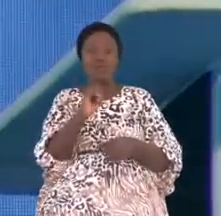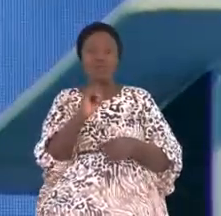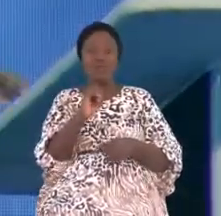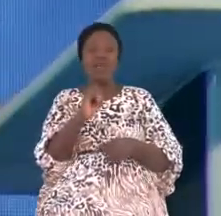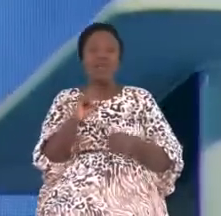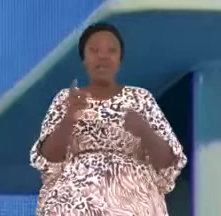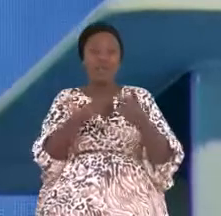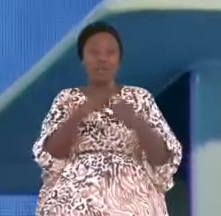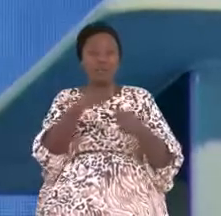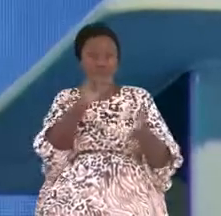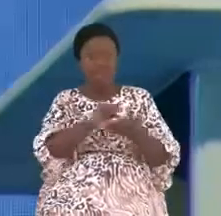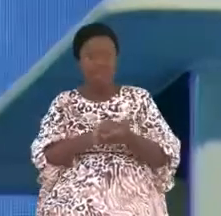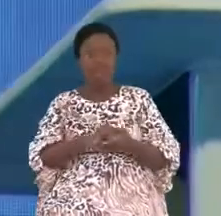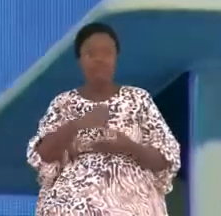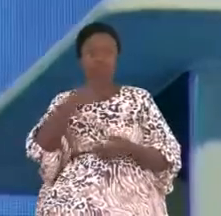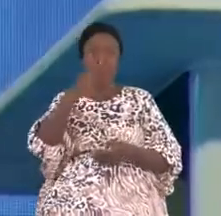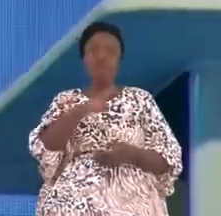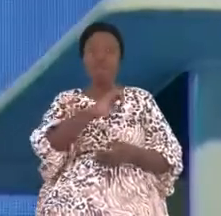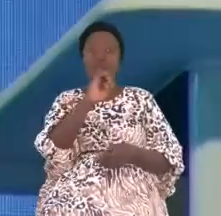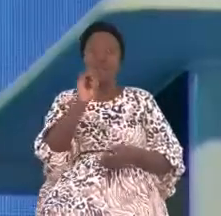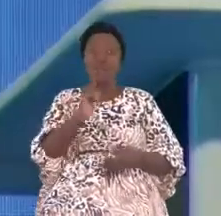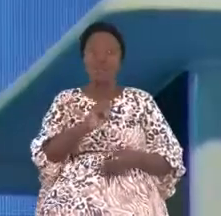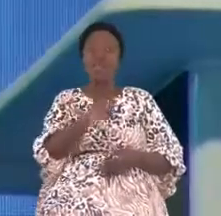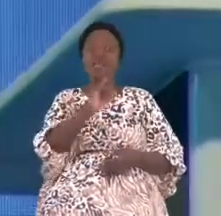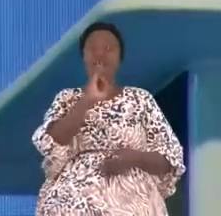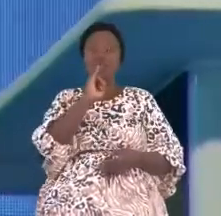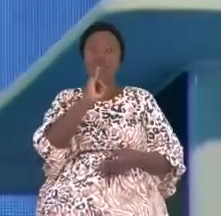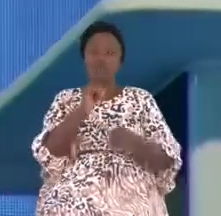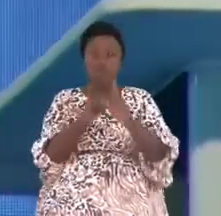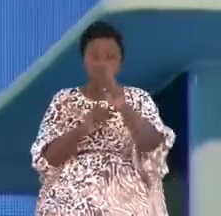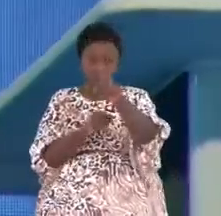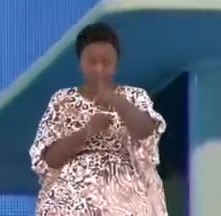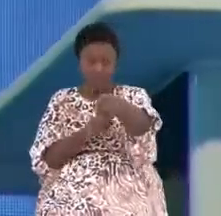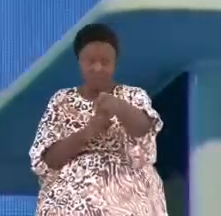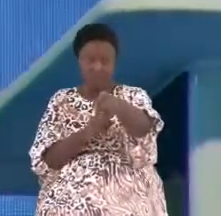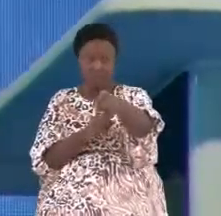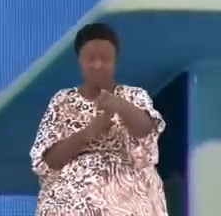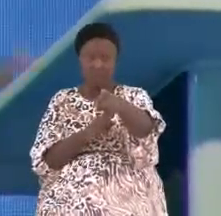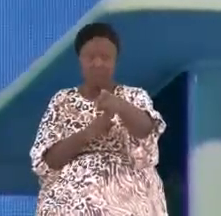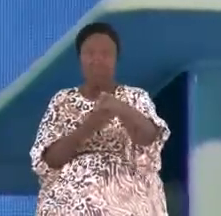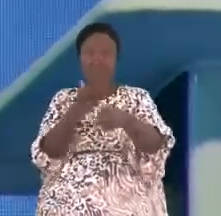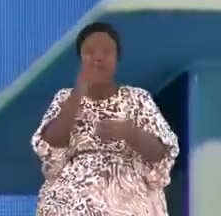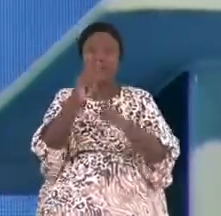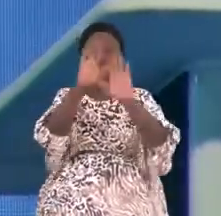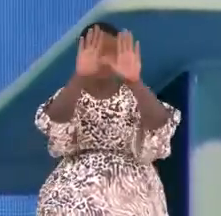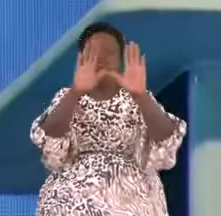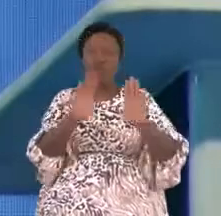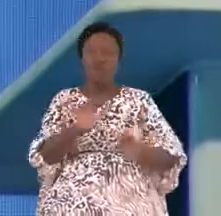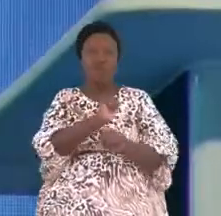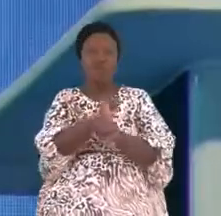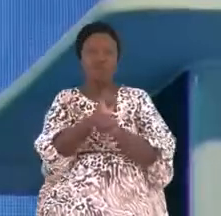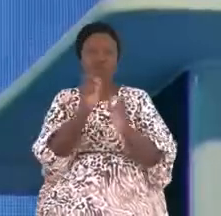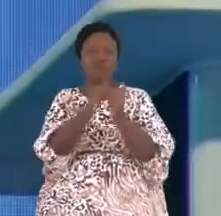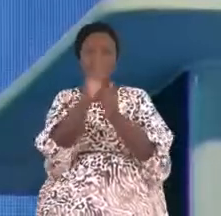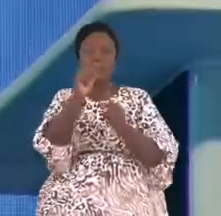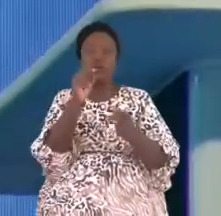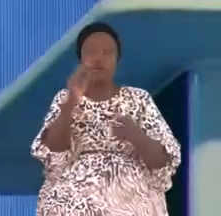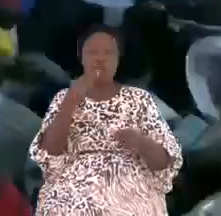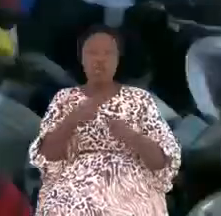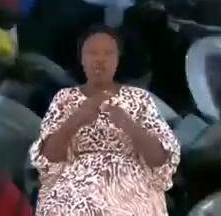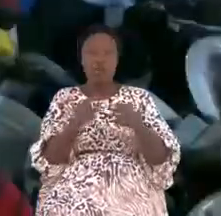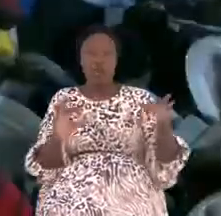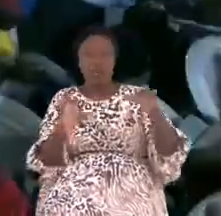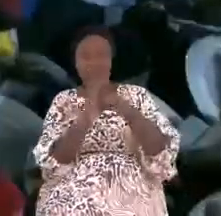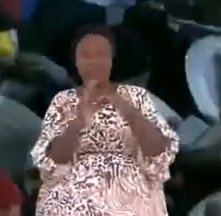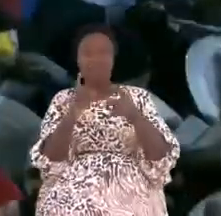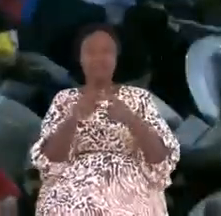and that whosoever is you there's a miracle with your name attached onto